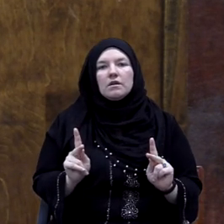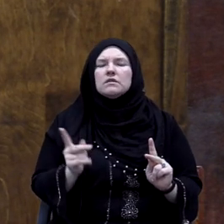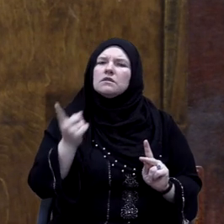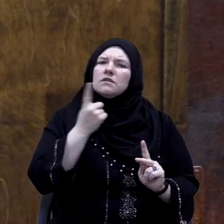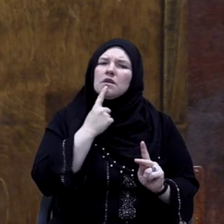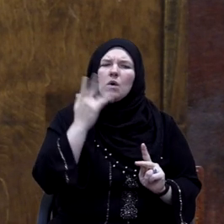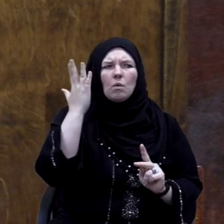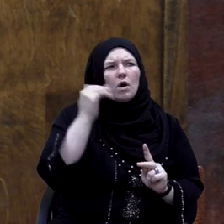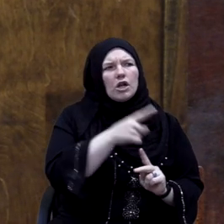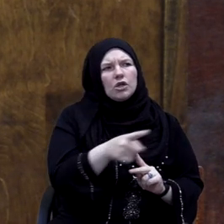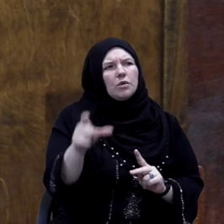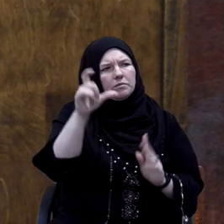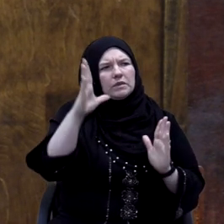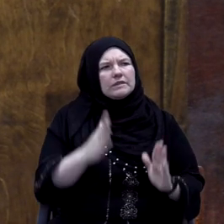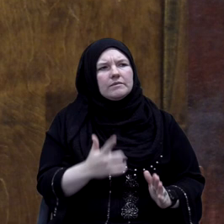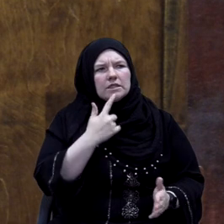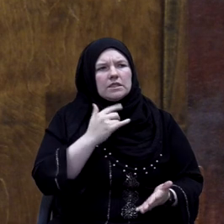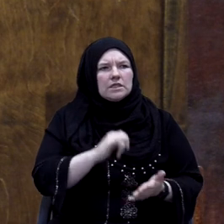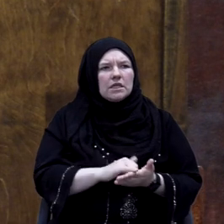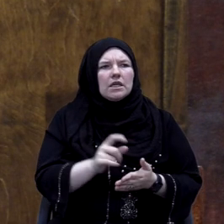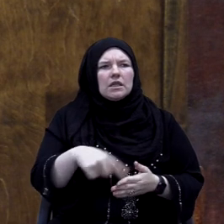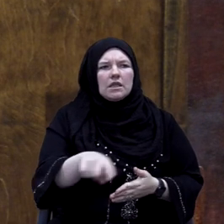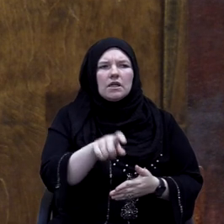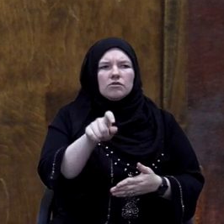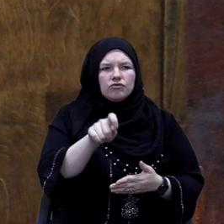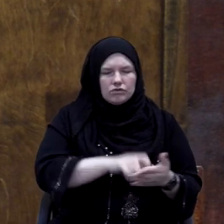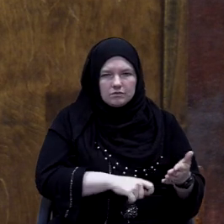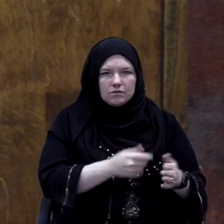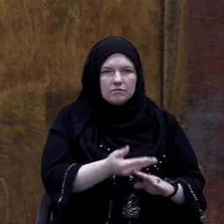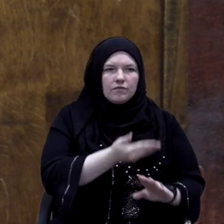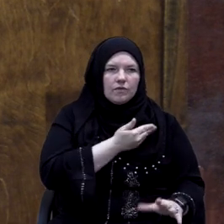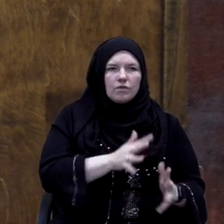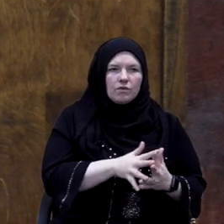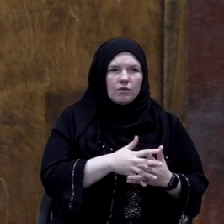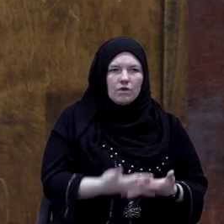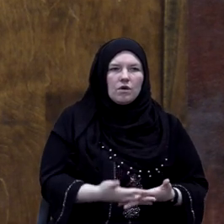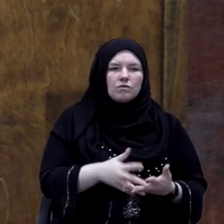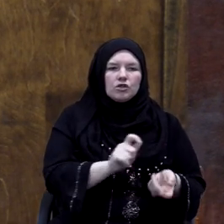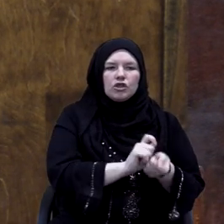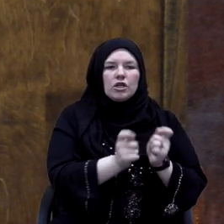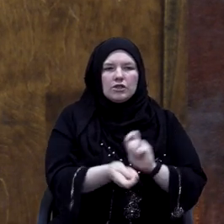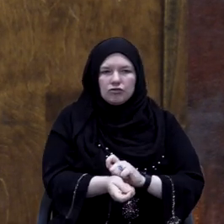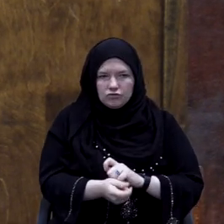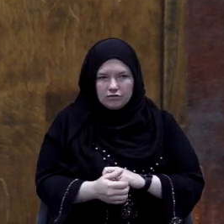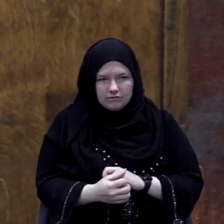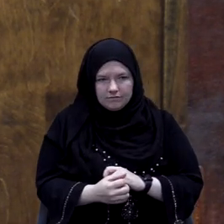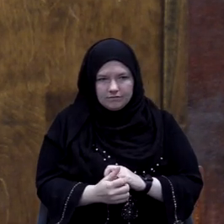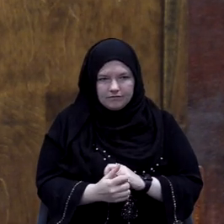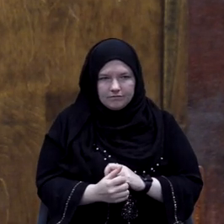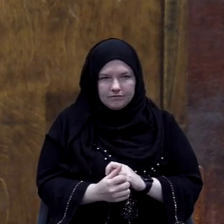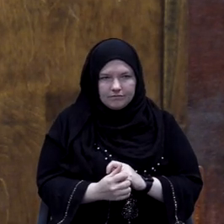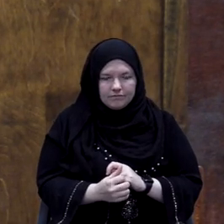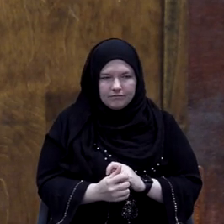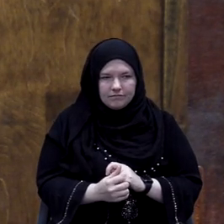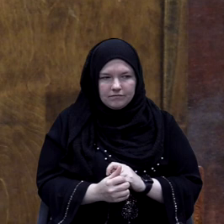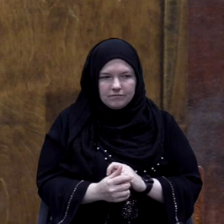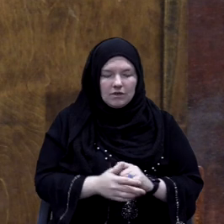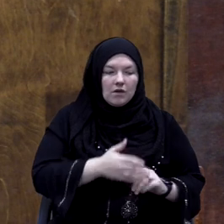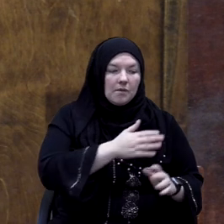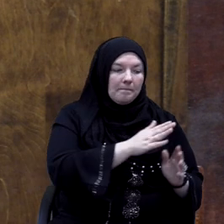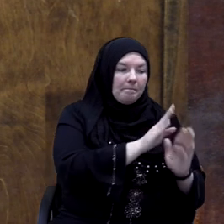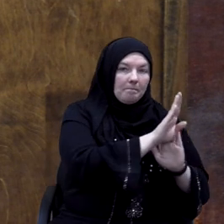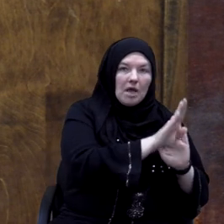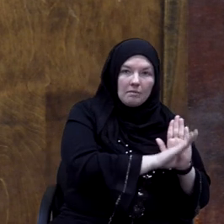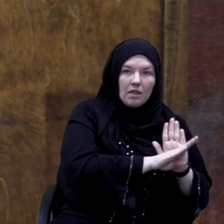you Muslims say that the scriptures before the Quran were changed? When your